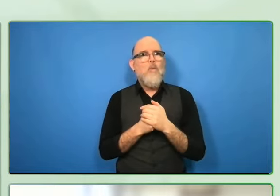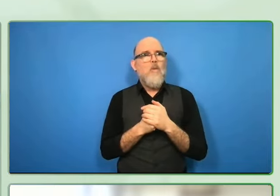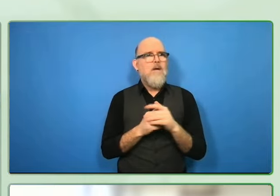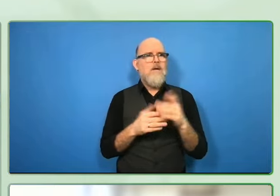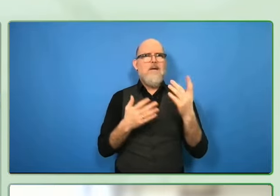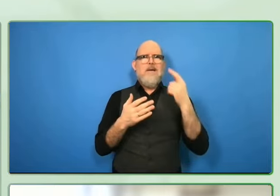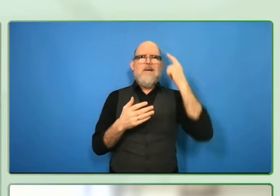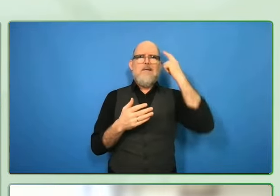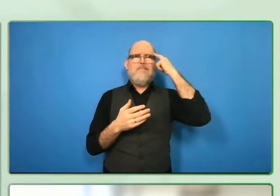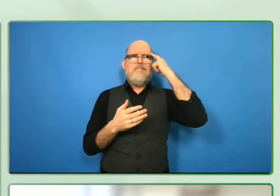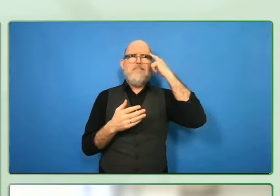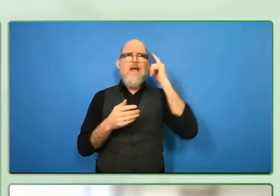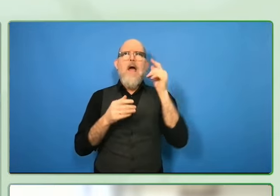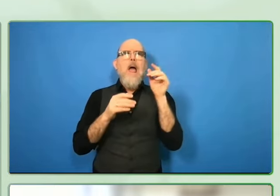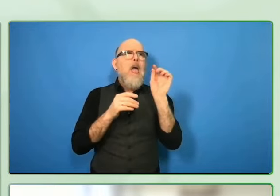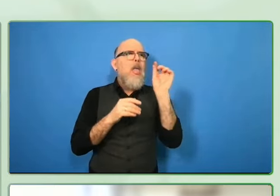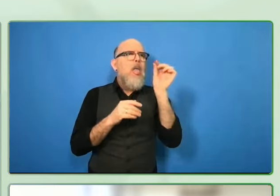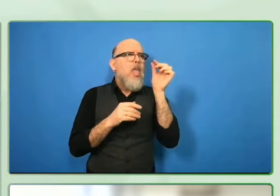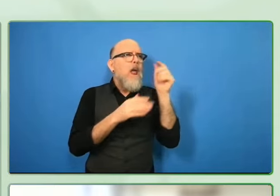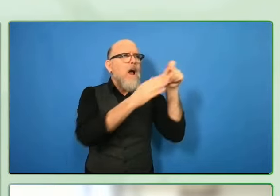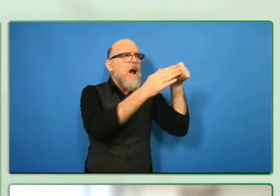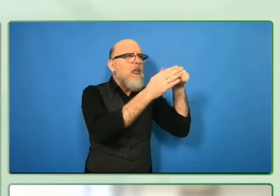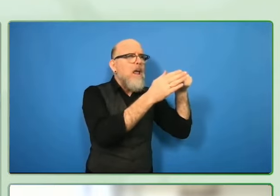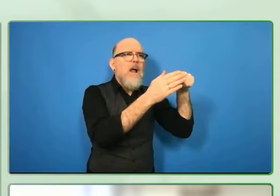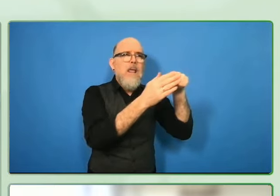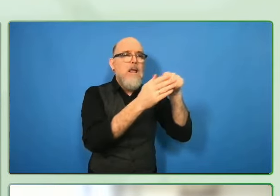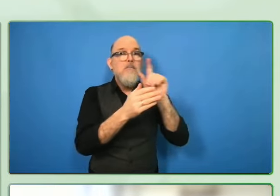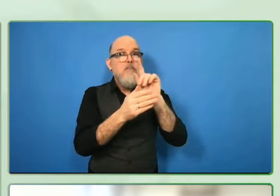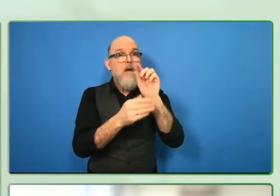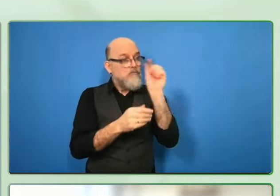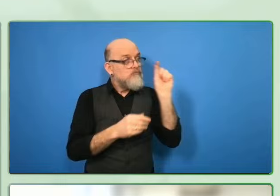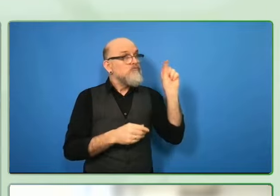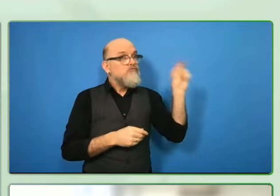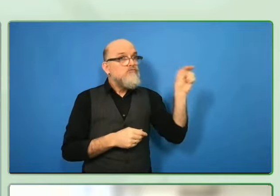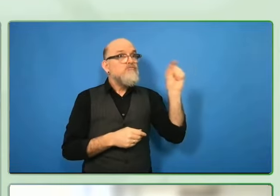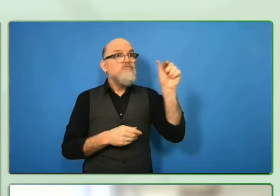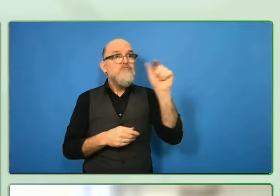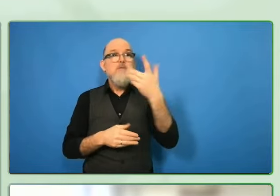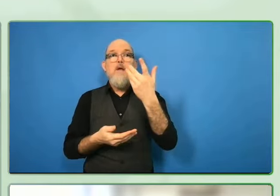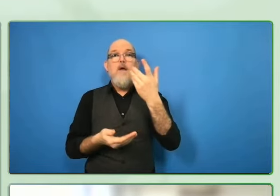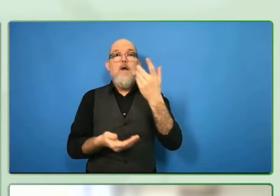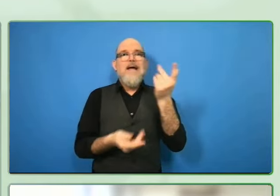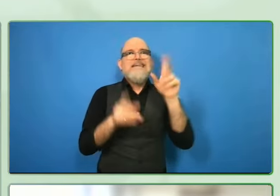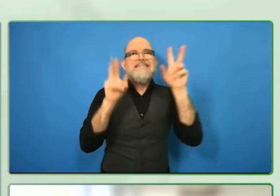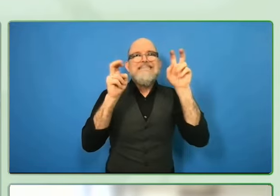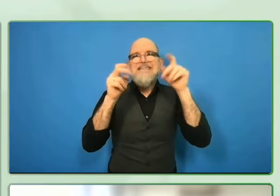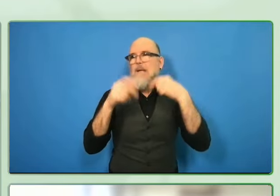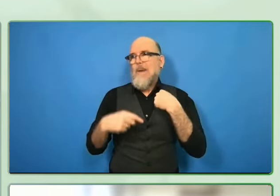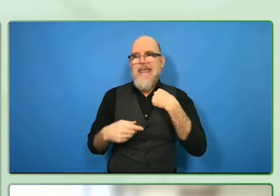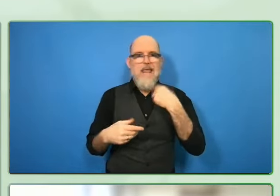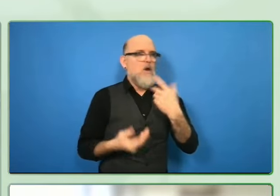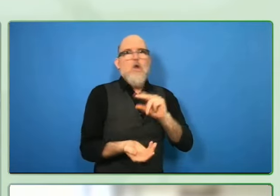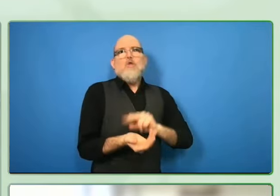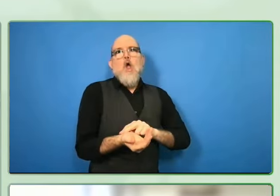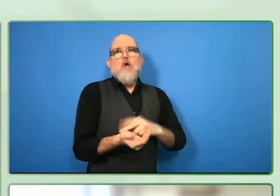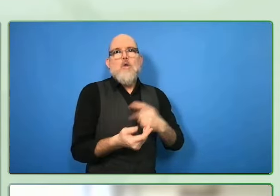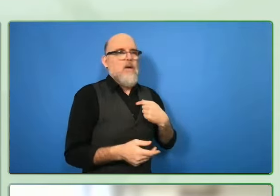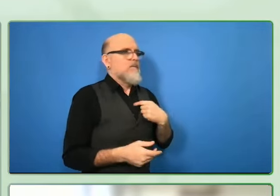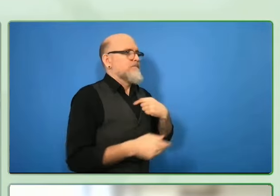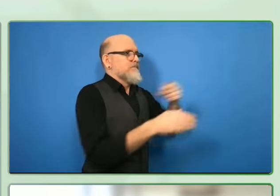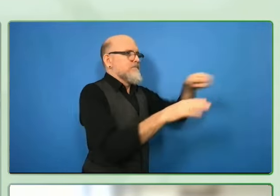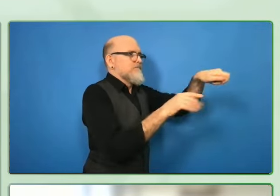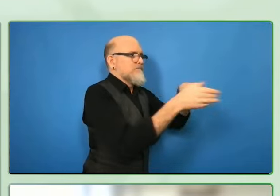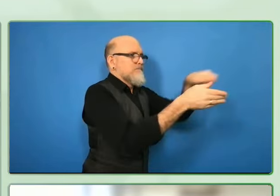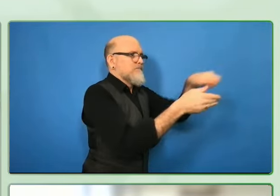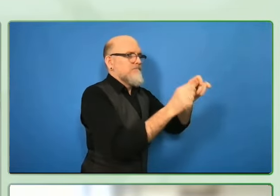occupational health. We send them to a doctor. Why doesn't that seem to work for outfits like GSK, Bank of England, et cetera? Well,